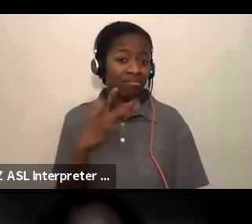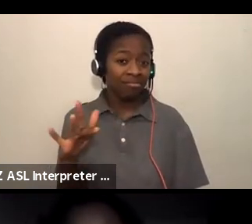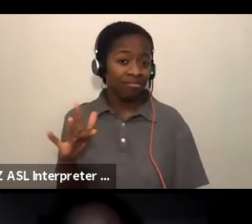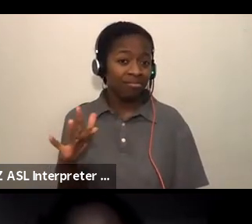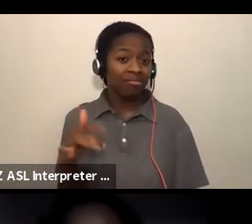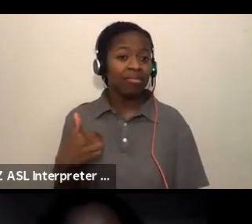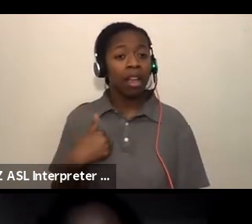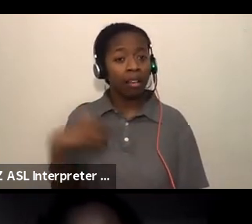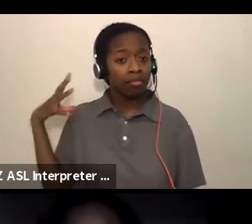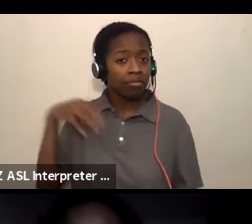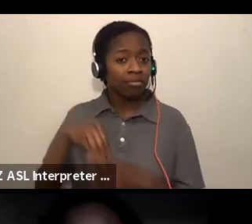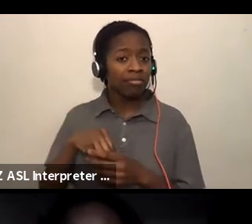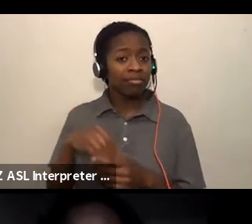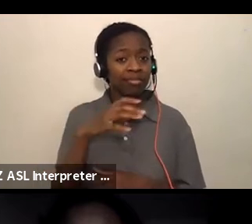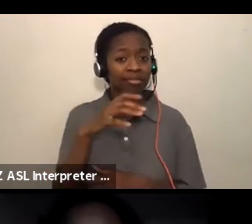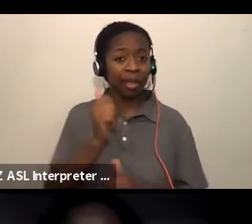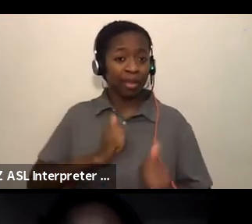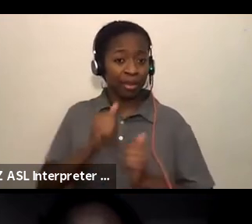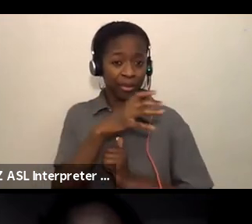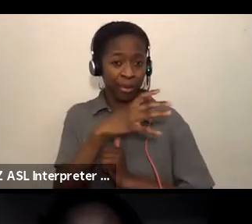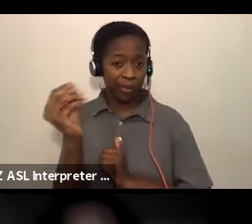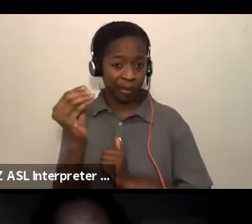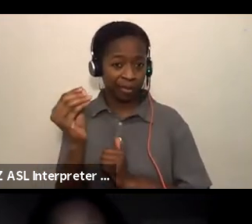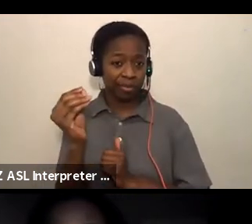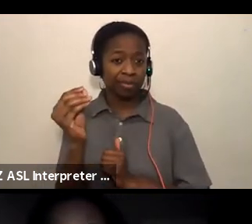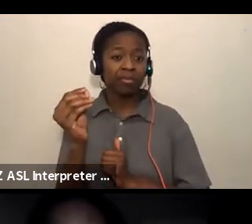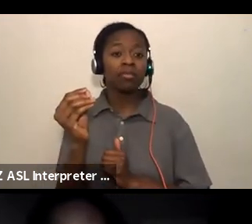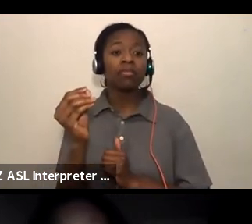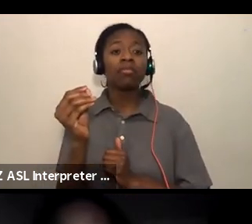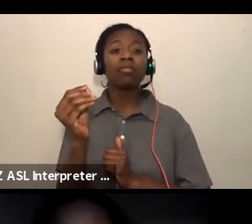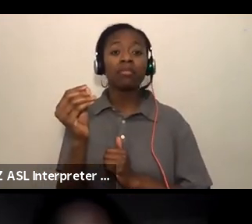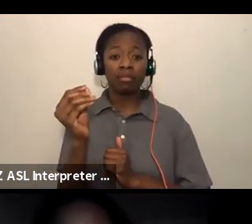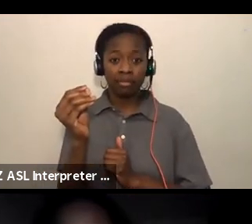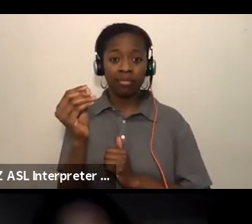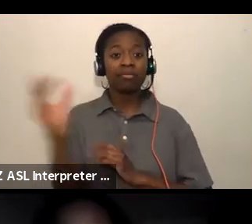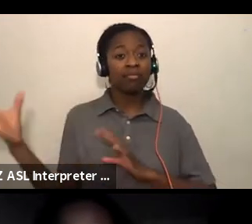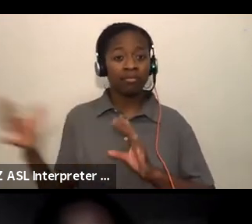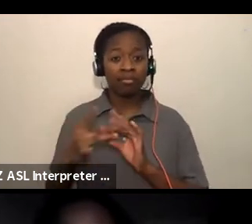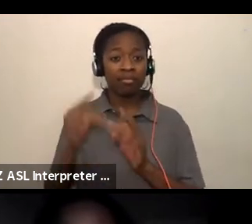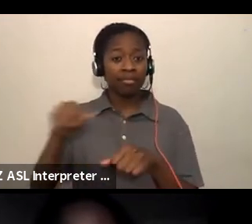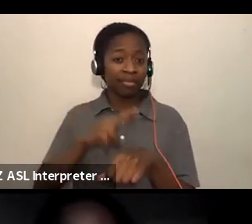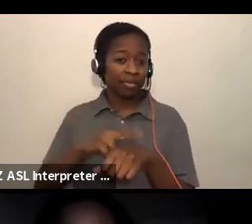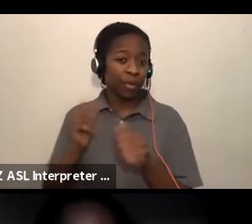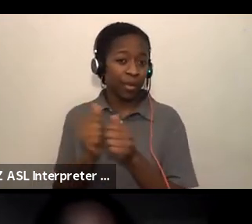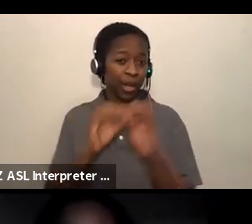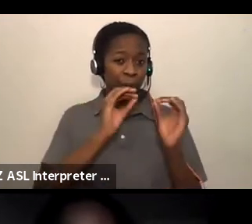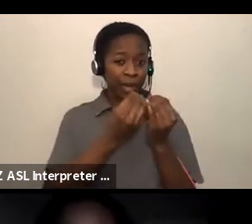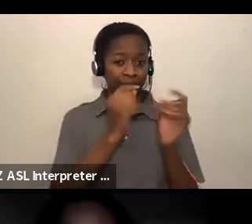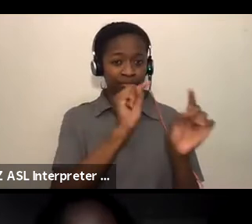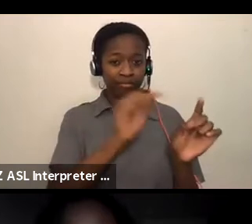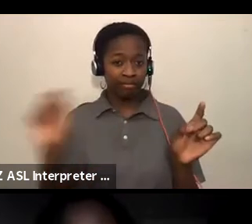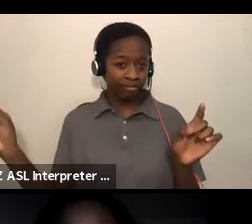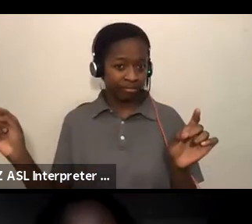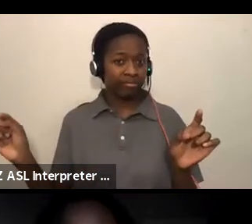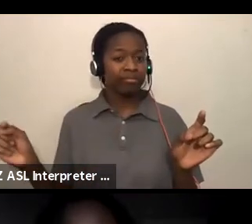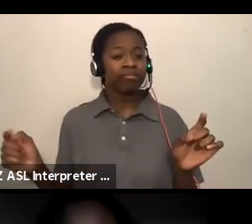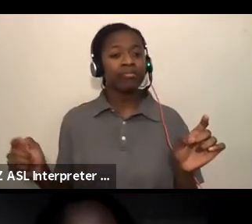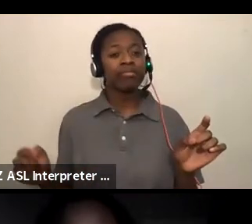with a theater company that does connect nationally with these organizations and these other orgs